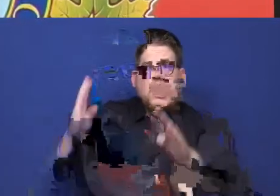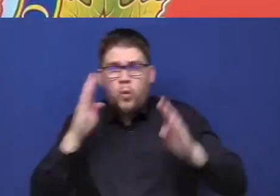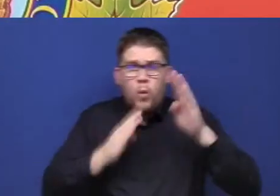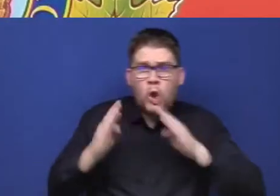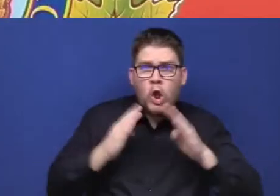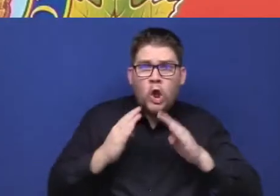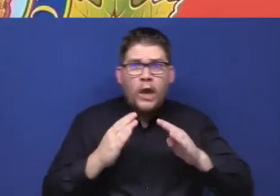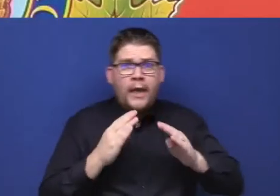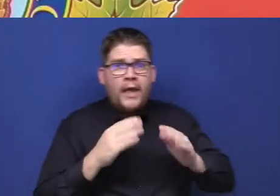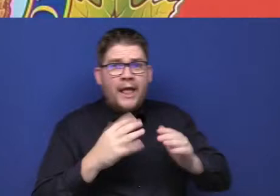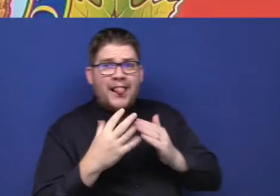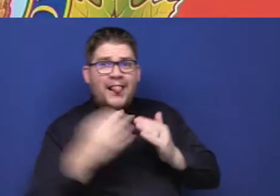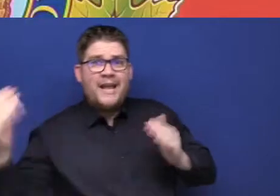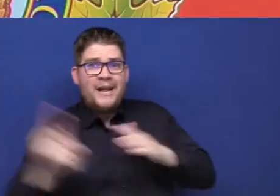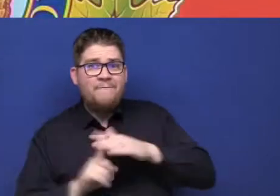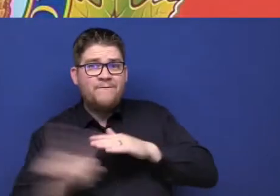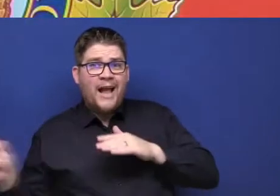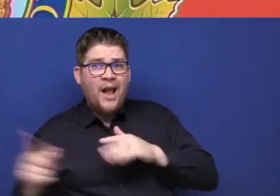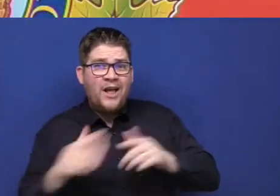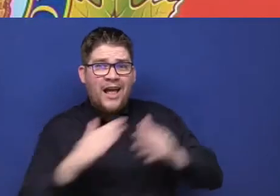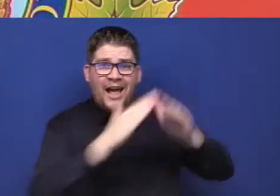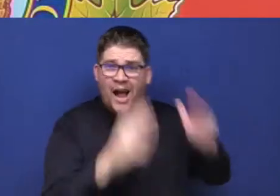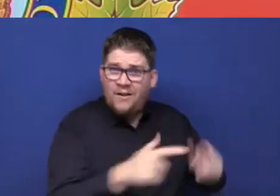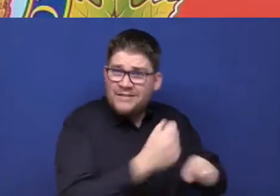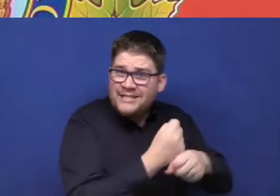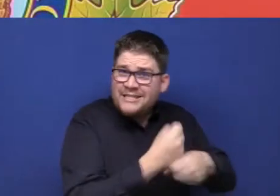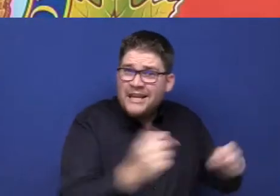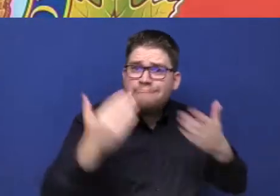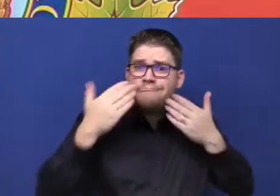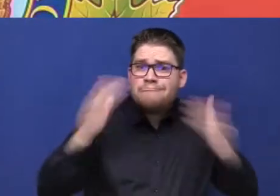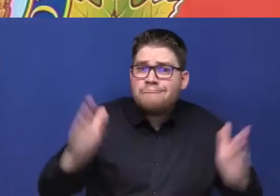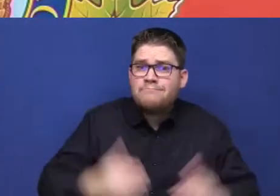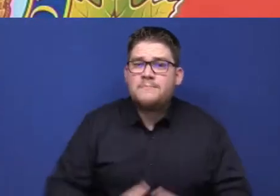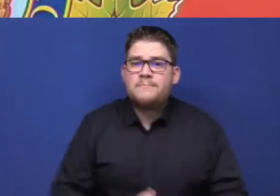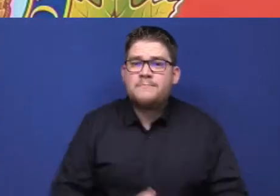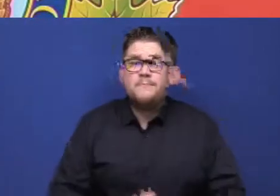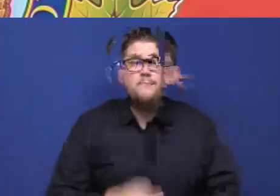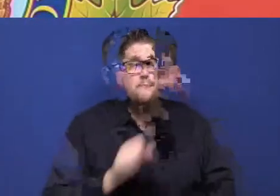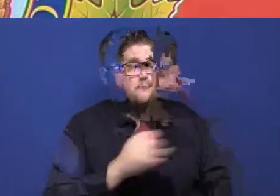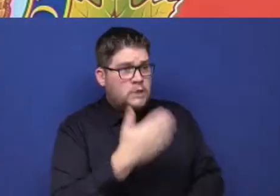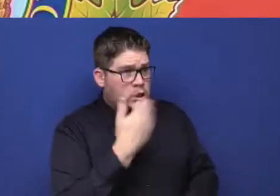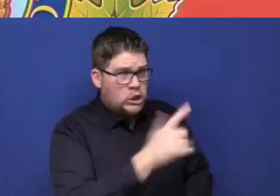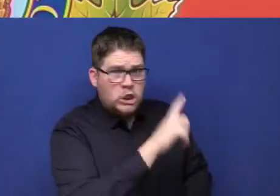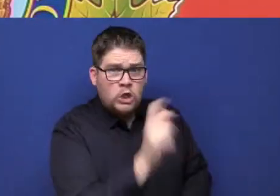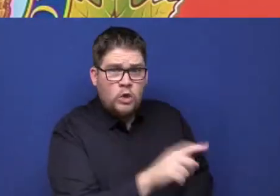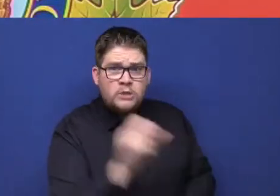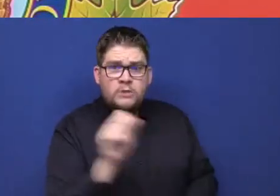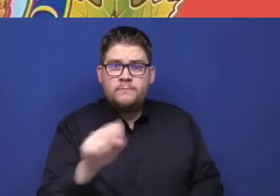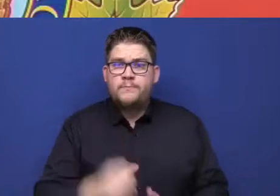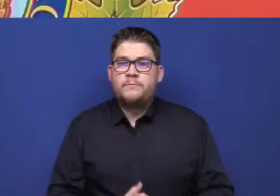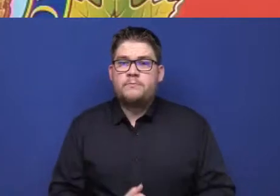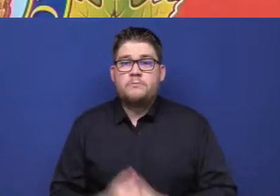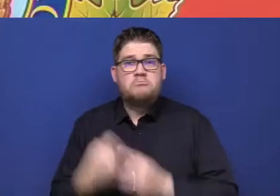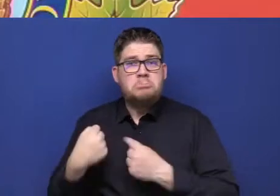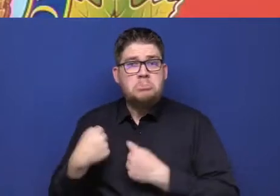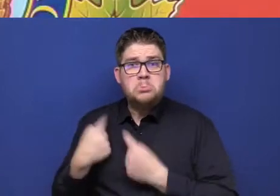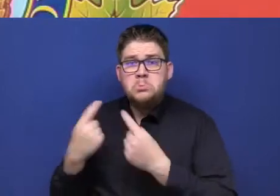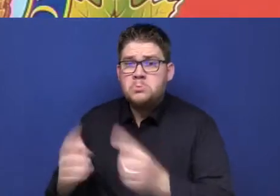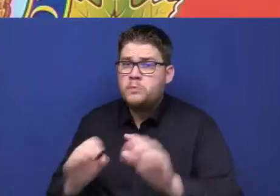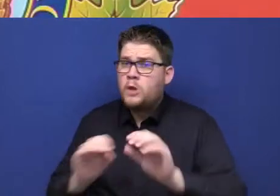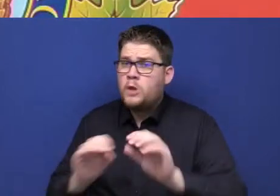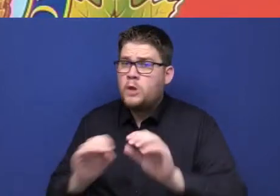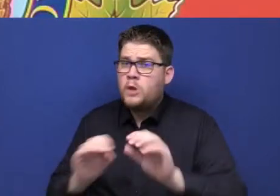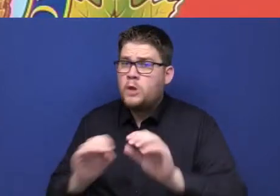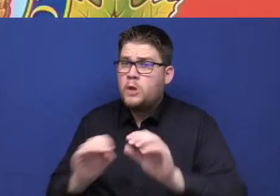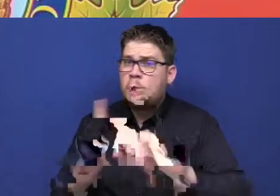and we haven't noted anything that would lead us to believe that there is any looting that is occurring. Again, I just want to reassure people that if you have concerns, then we